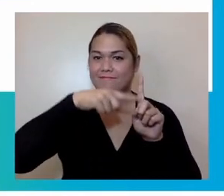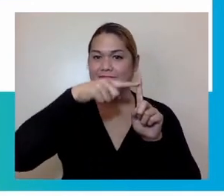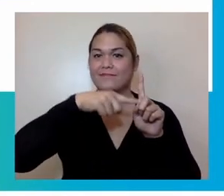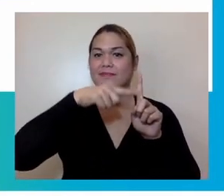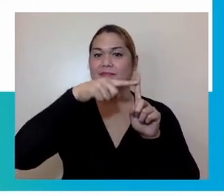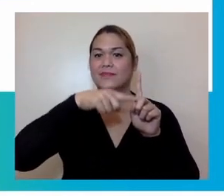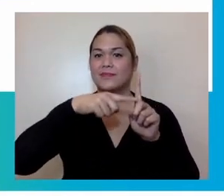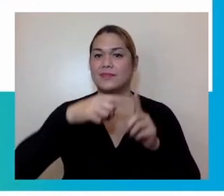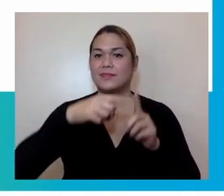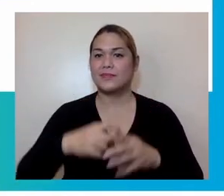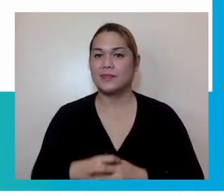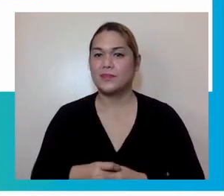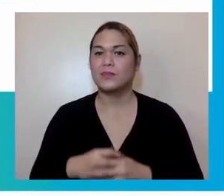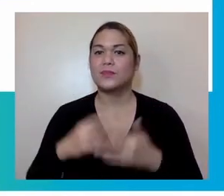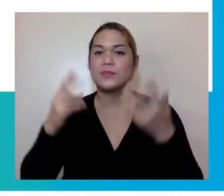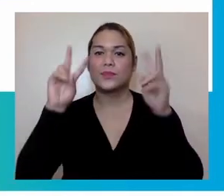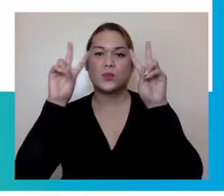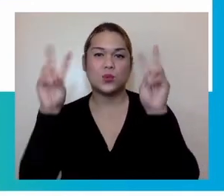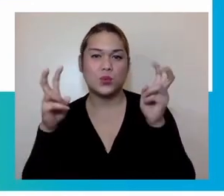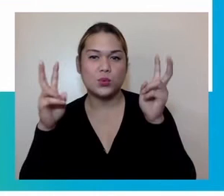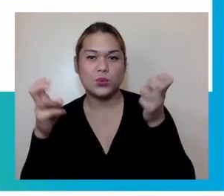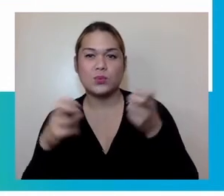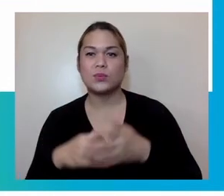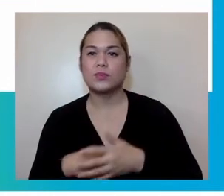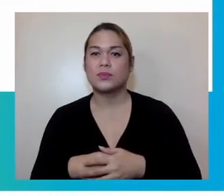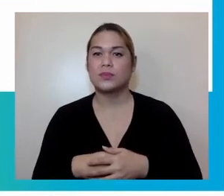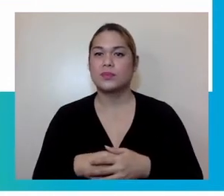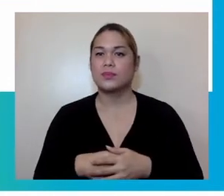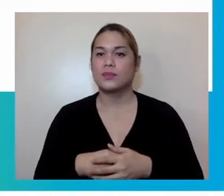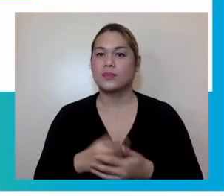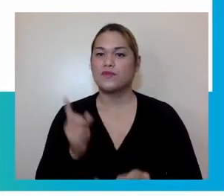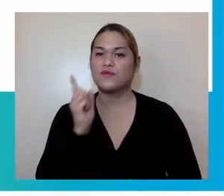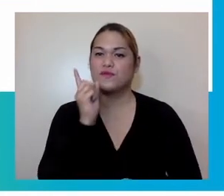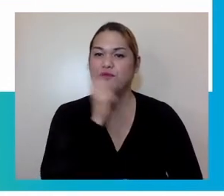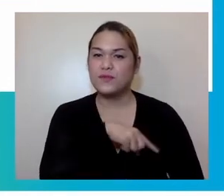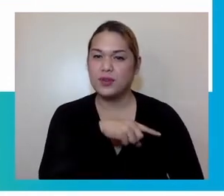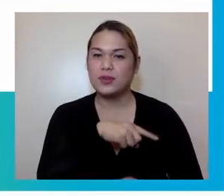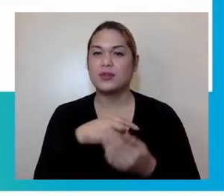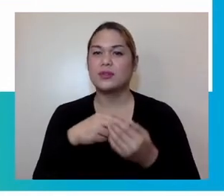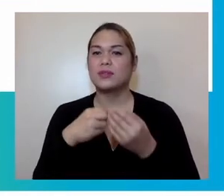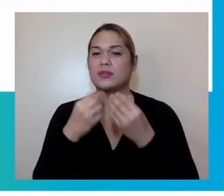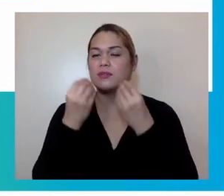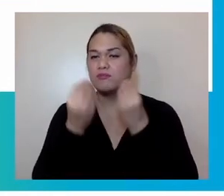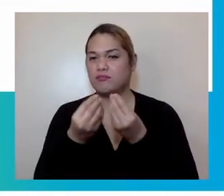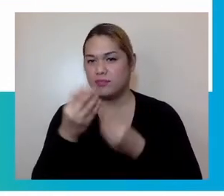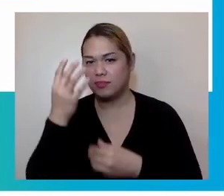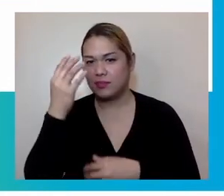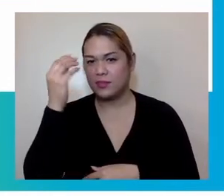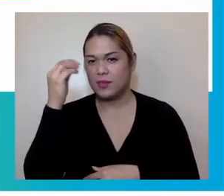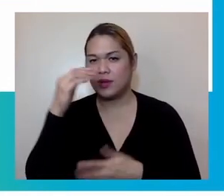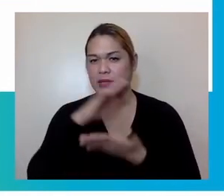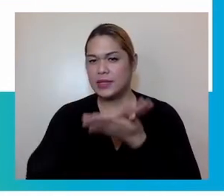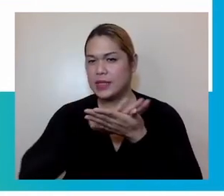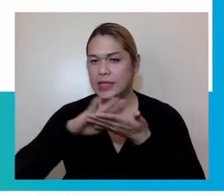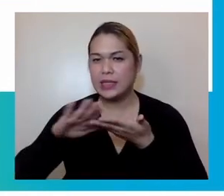clean coal, carbon capture, storage, etc. I think that's one of the example of